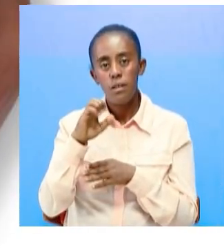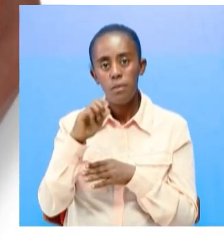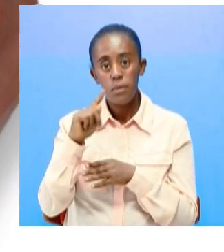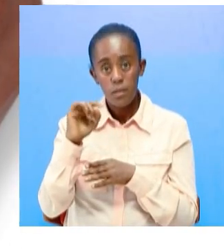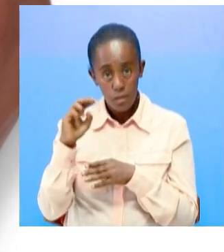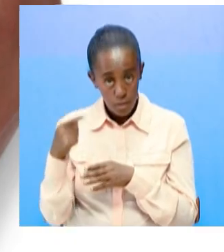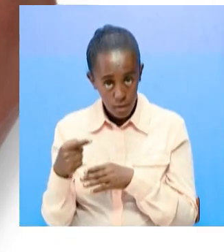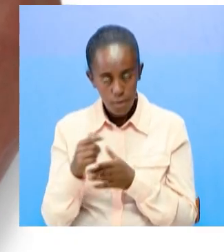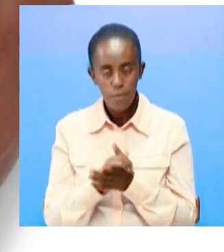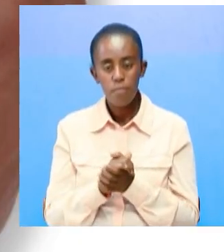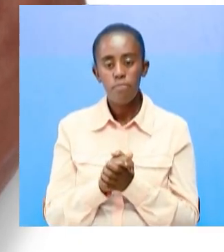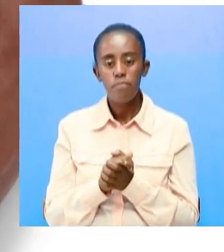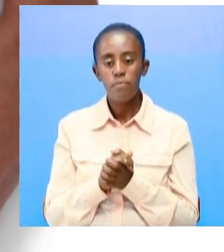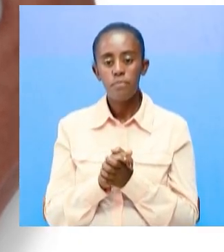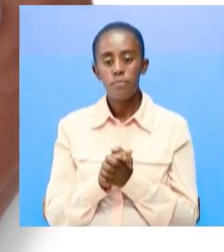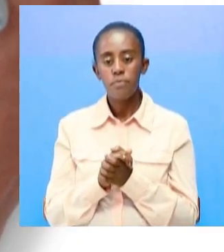the help.